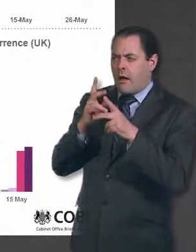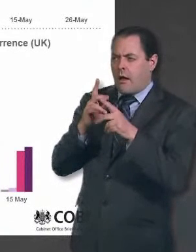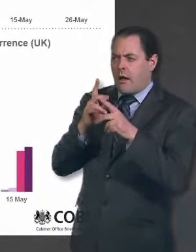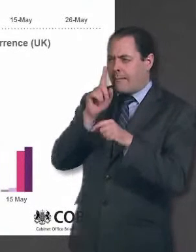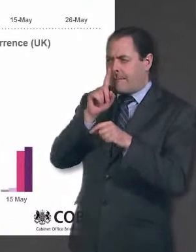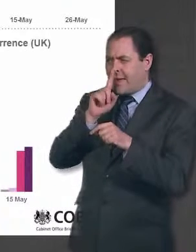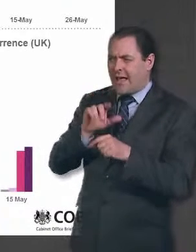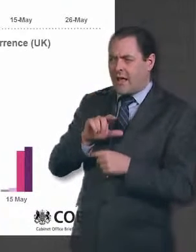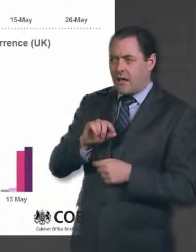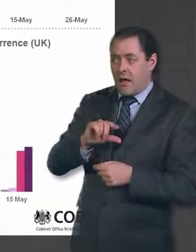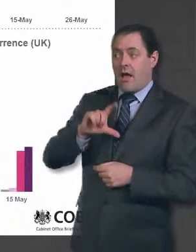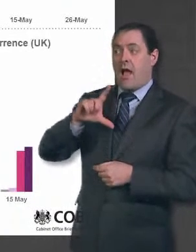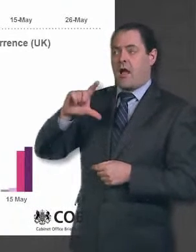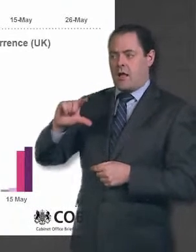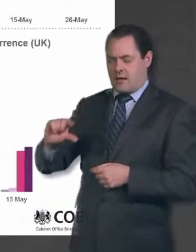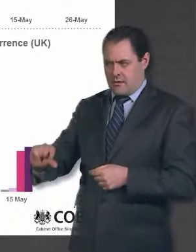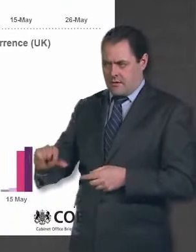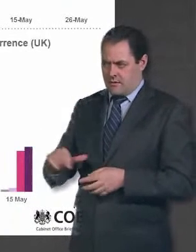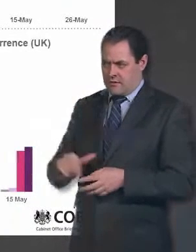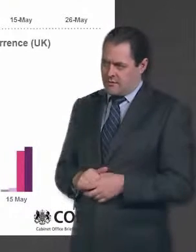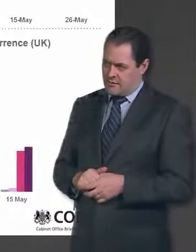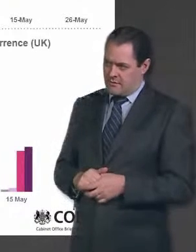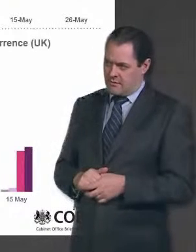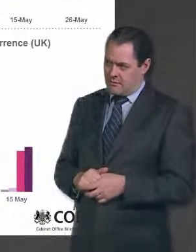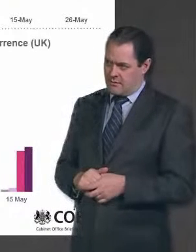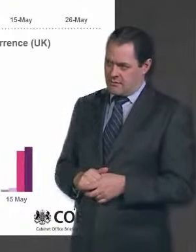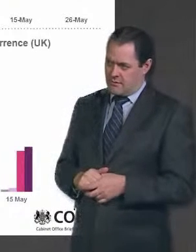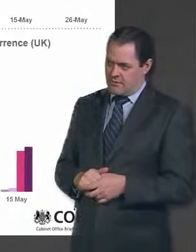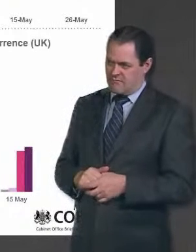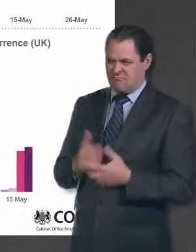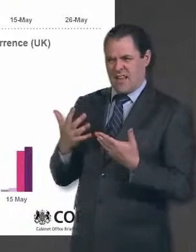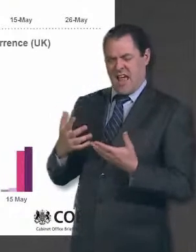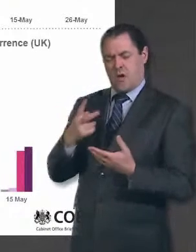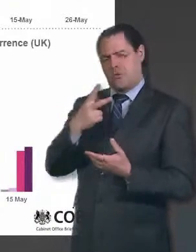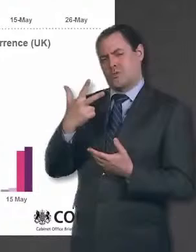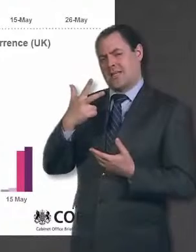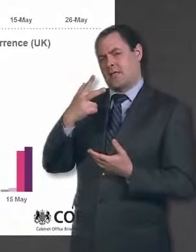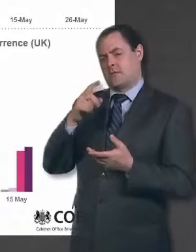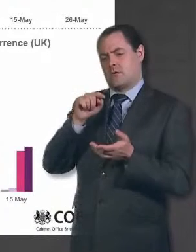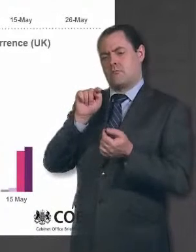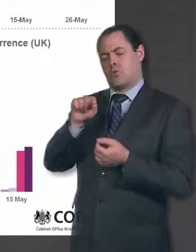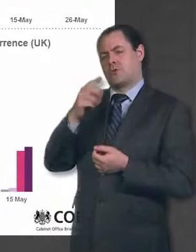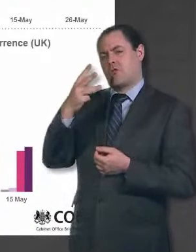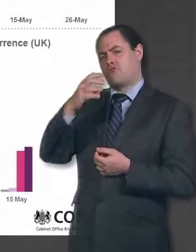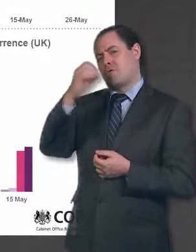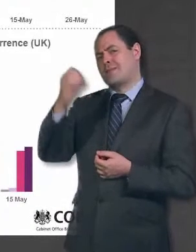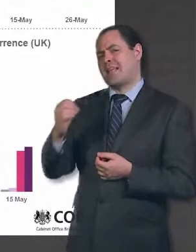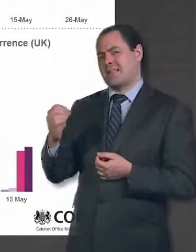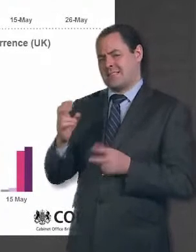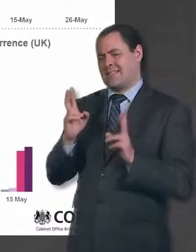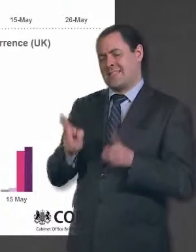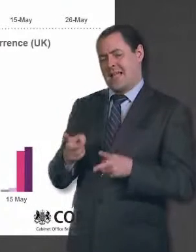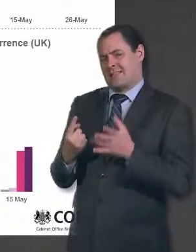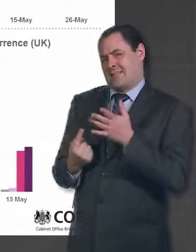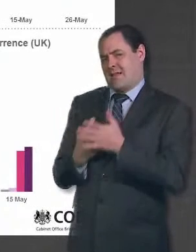total, 28.3% of COVID-related deaths have occurred in care homes.